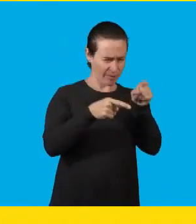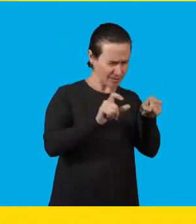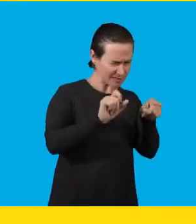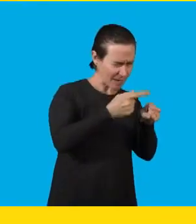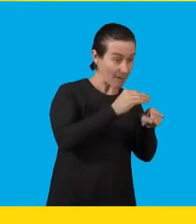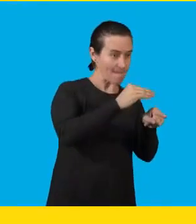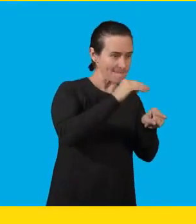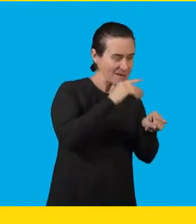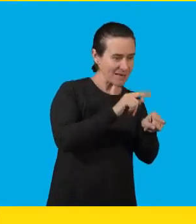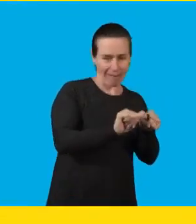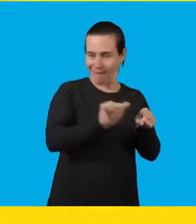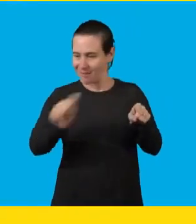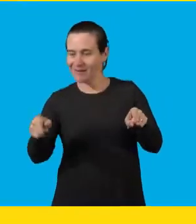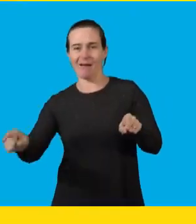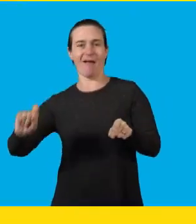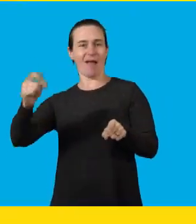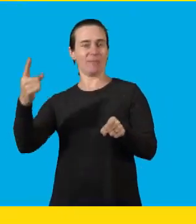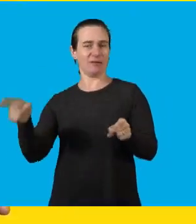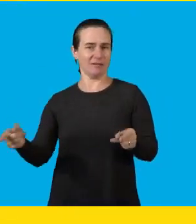history and this was the result.